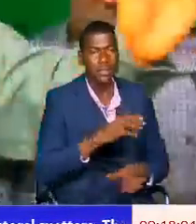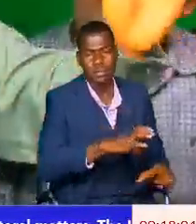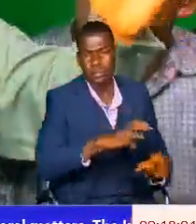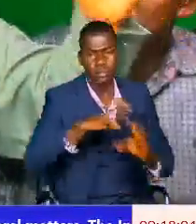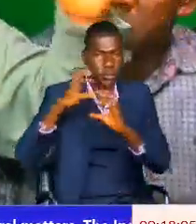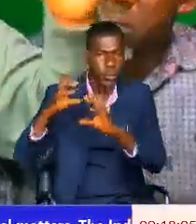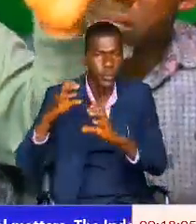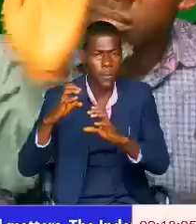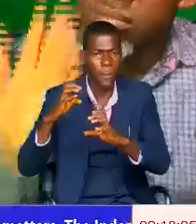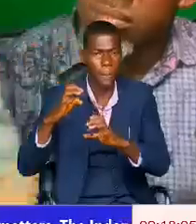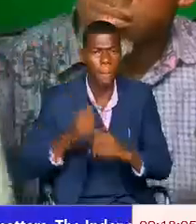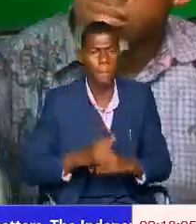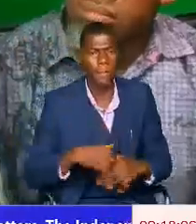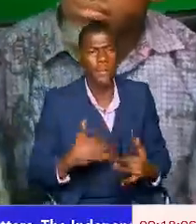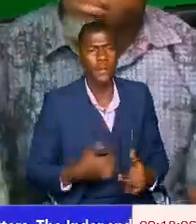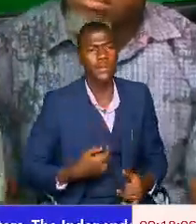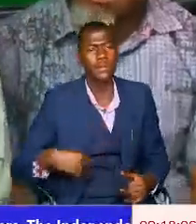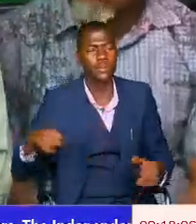back.